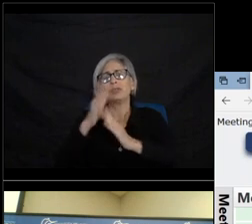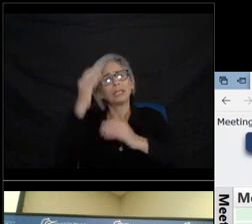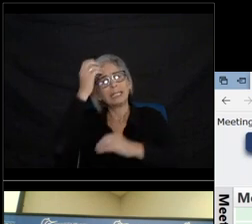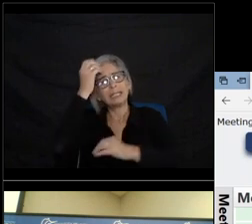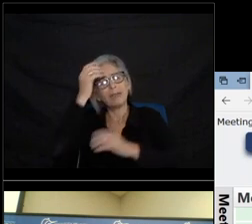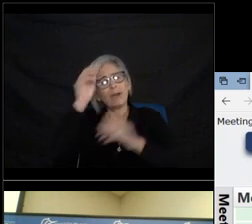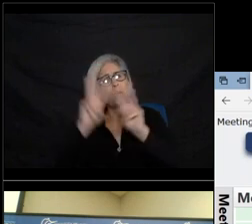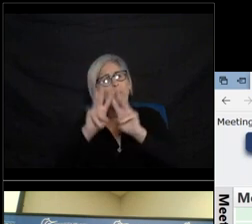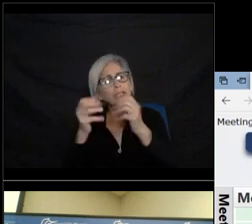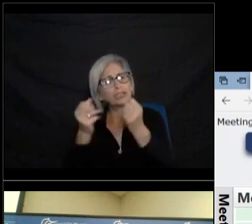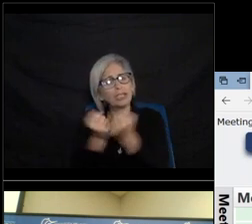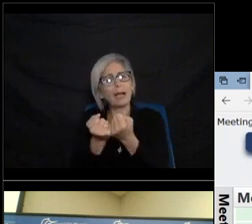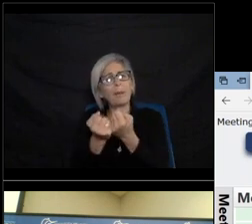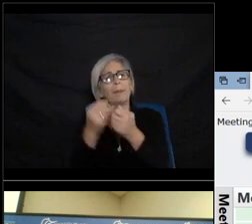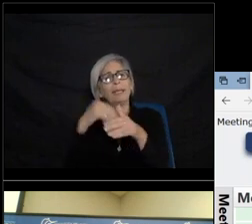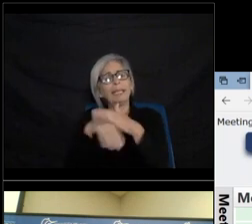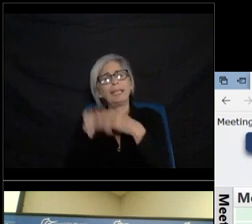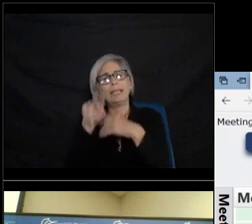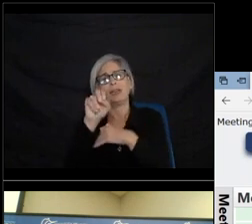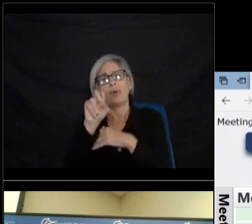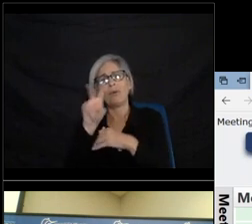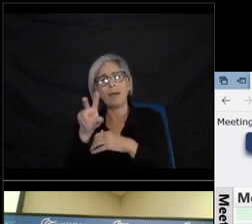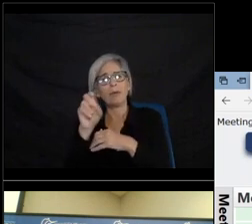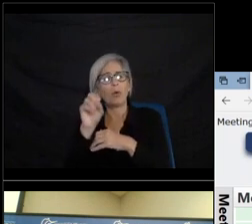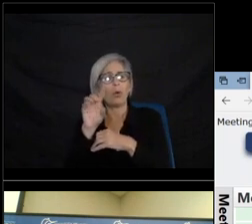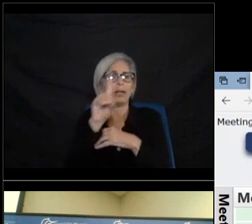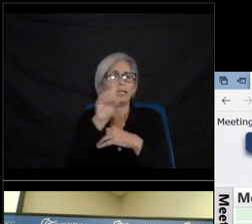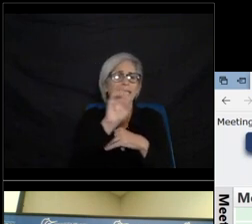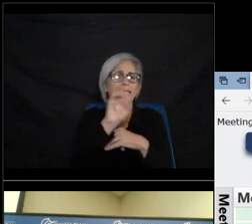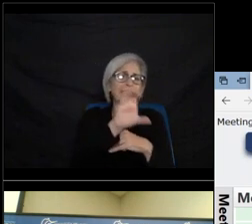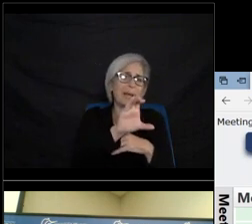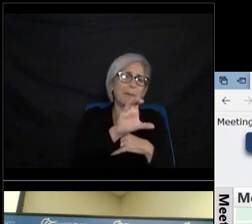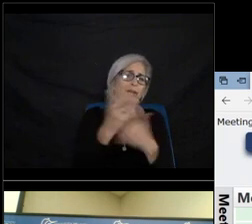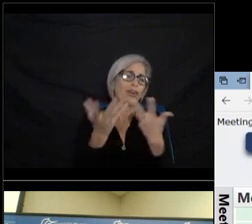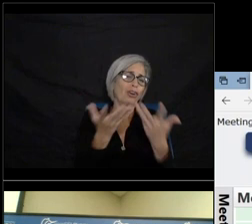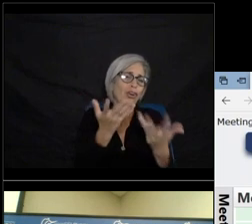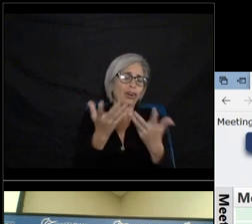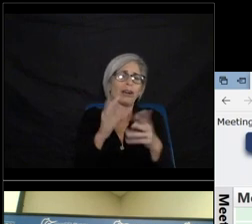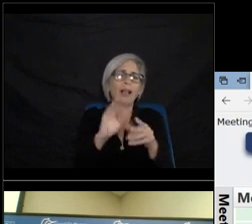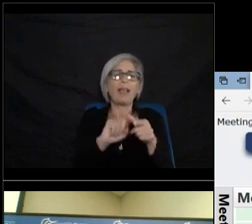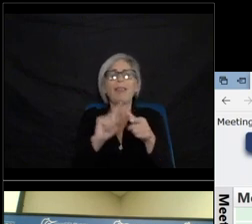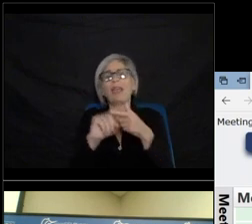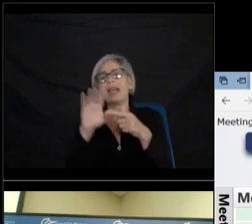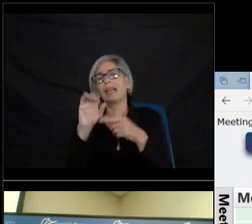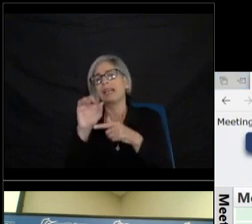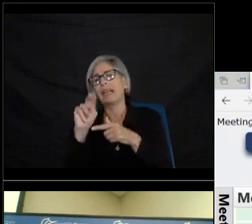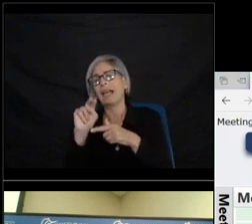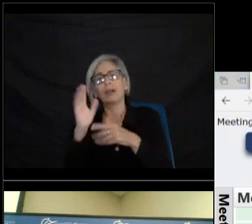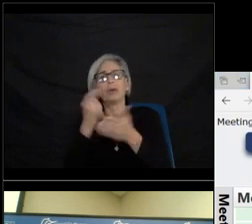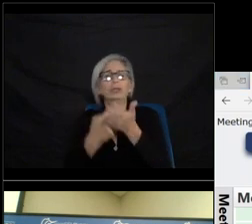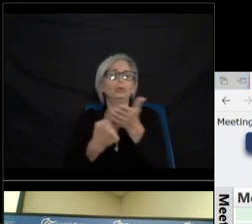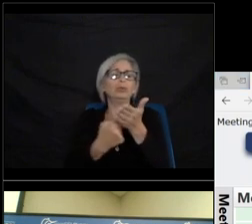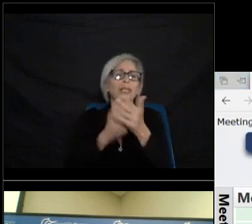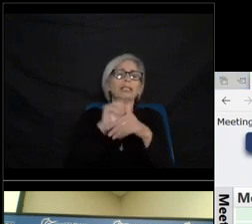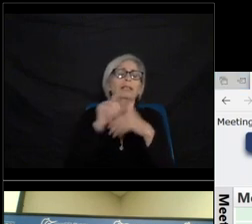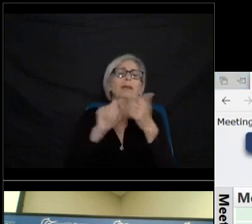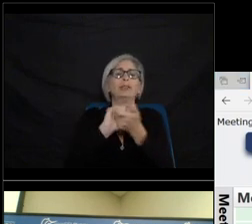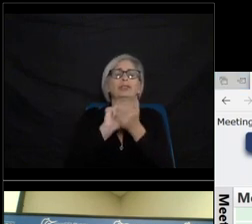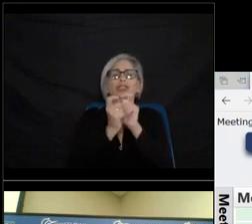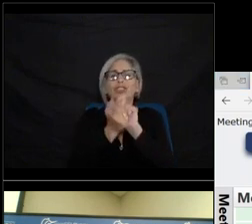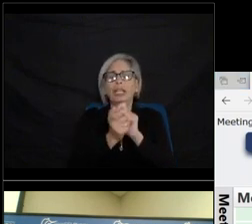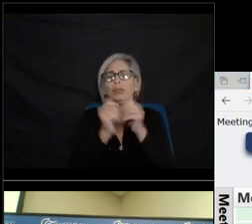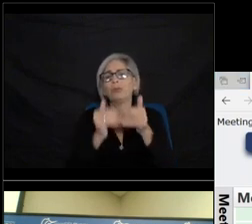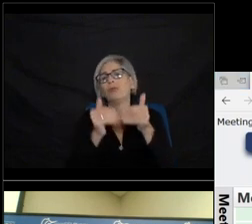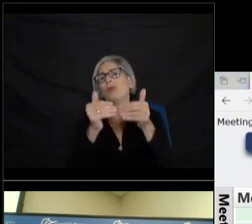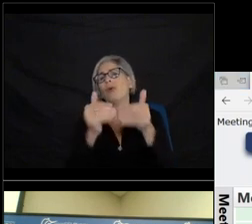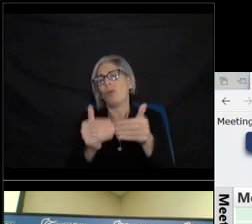of a workshop, perhaps in November or early December. And then Colin wants to discuss a couple of revisions we would like to move